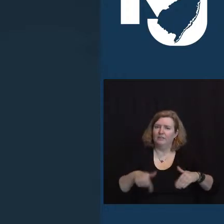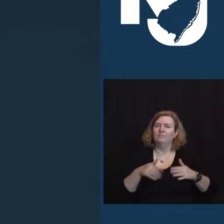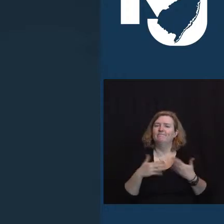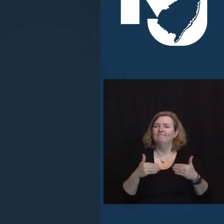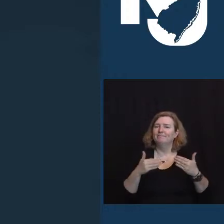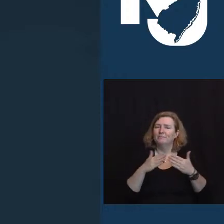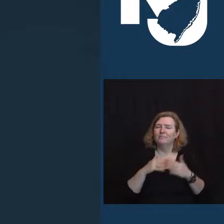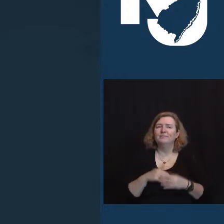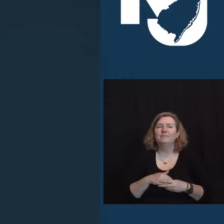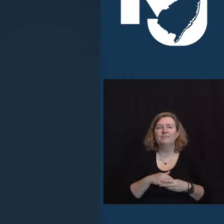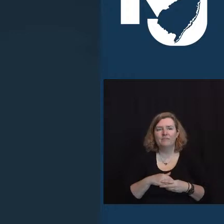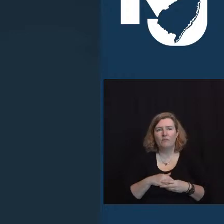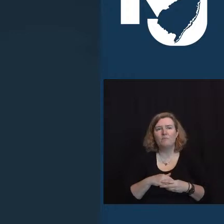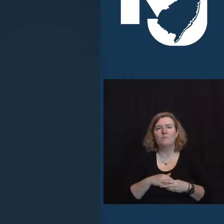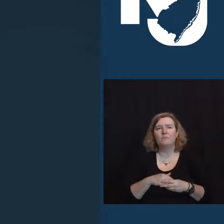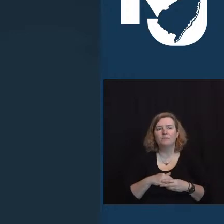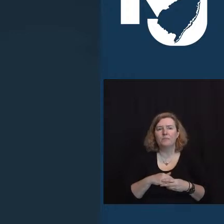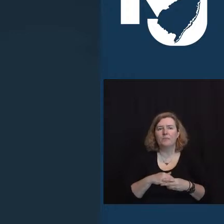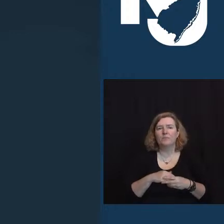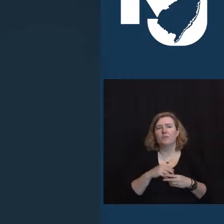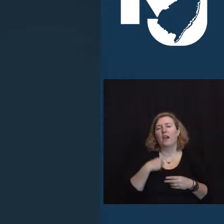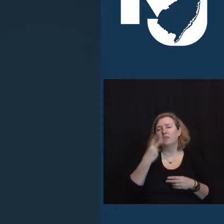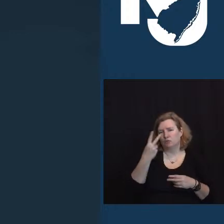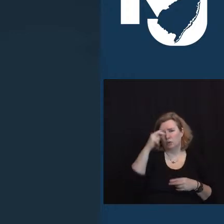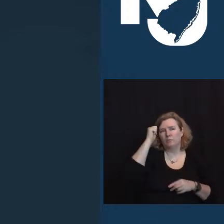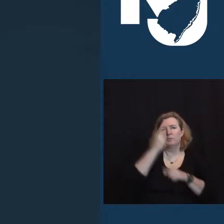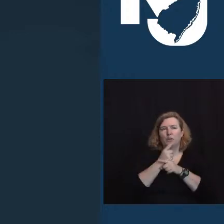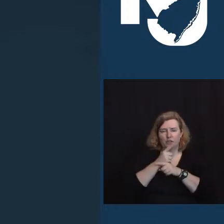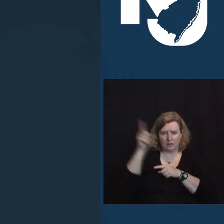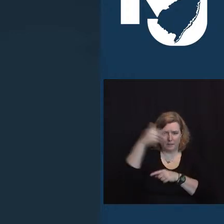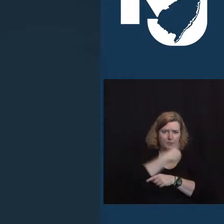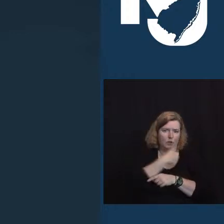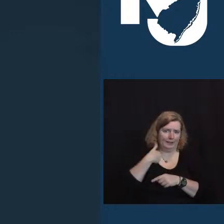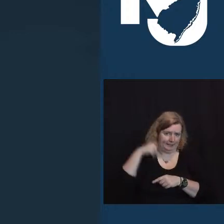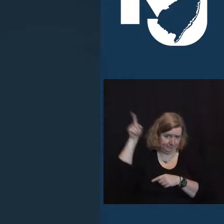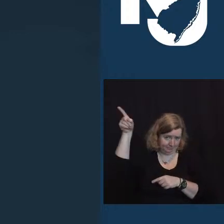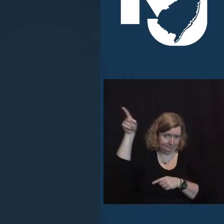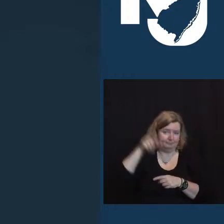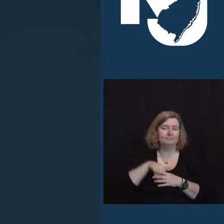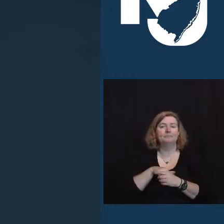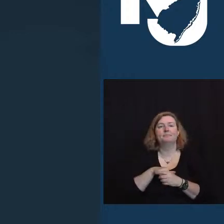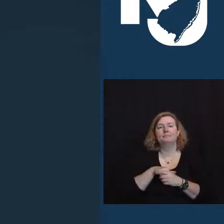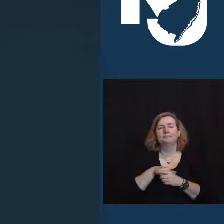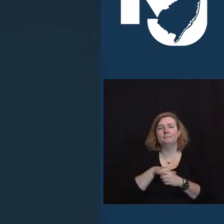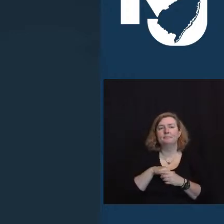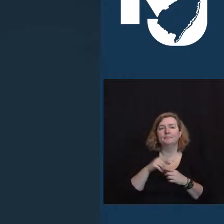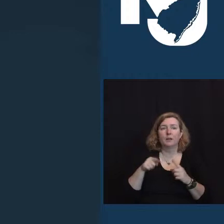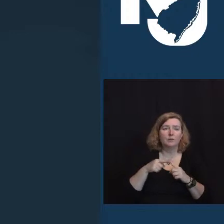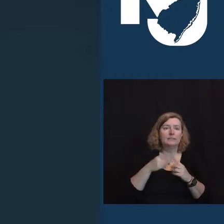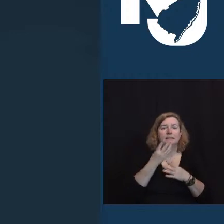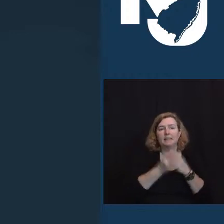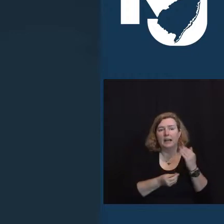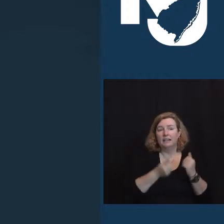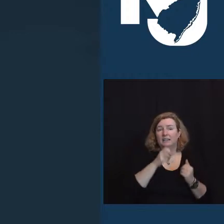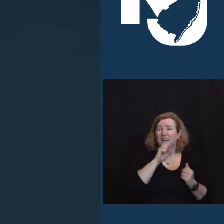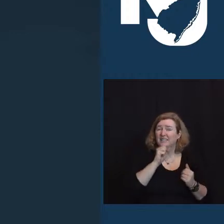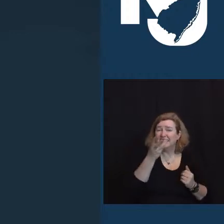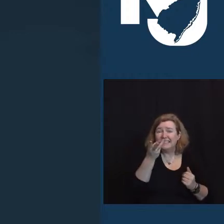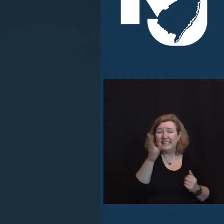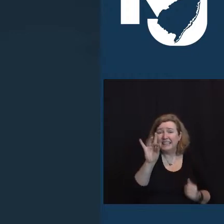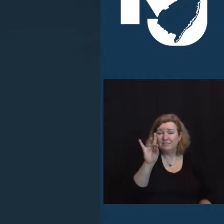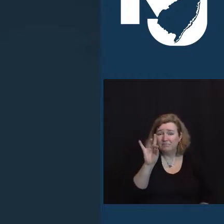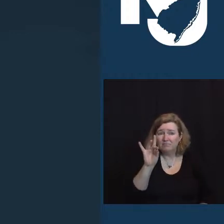Poland, Marian and Czesław. He was 68 years old when he passed, and May 20th would have